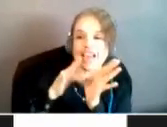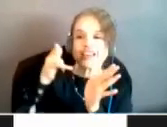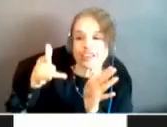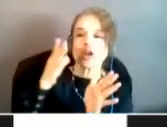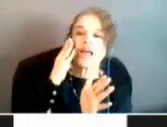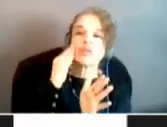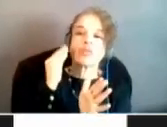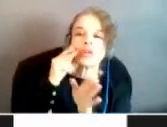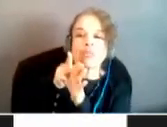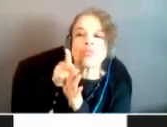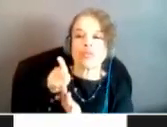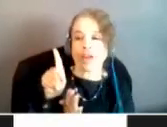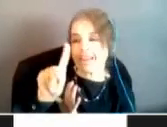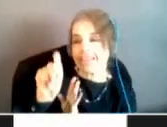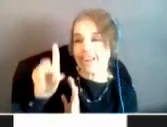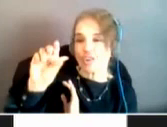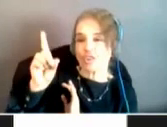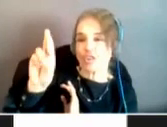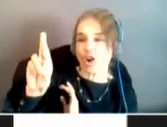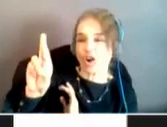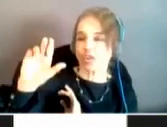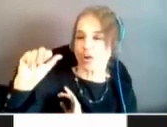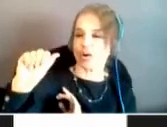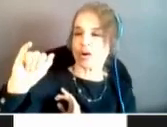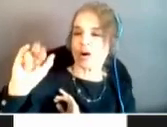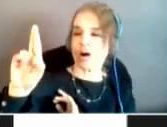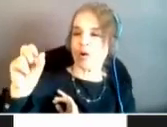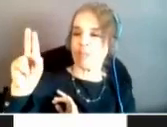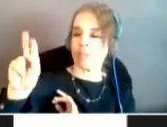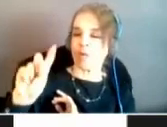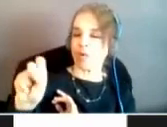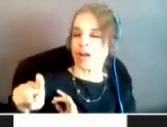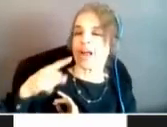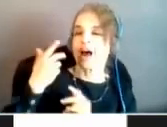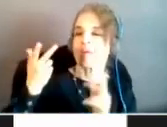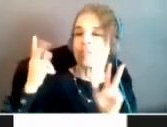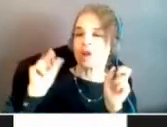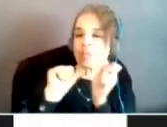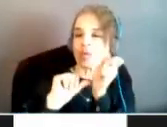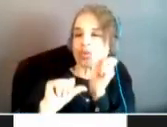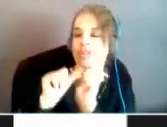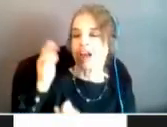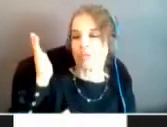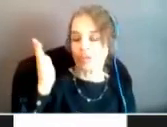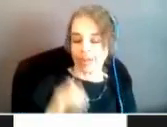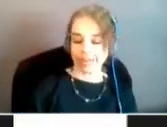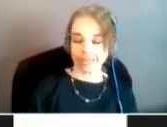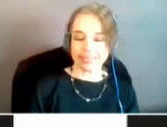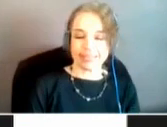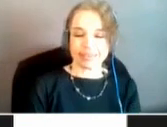expertise and ask him any questions that you might have regarding today's presentation.